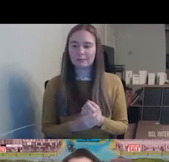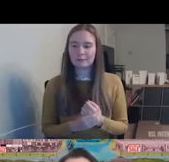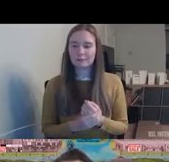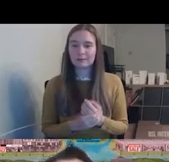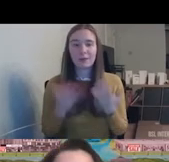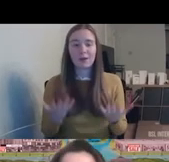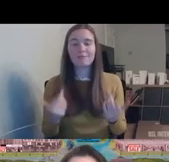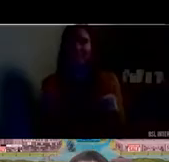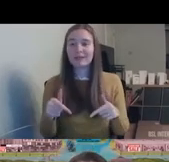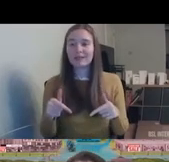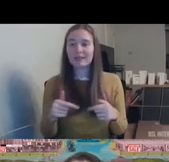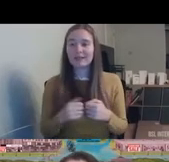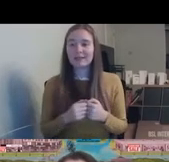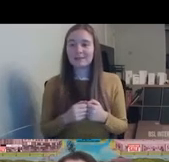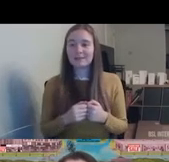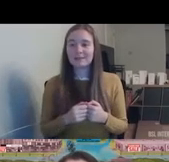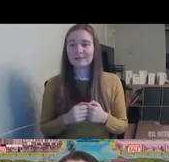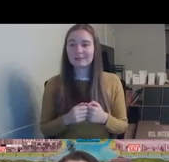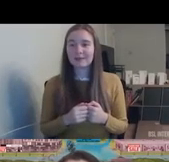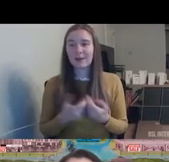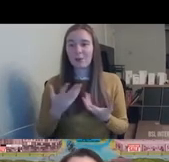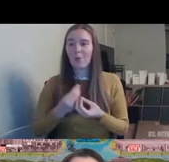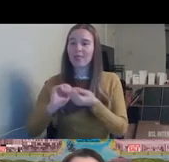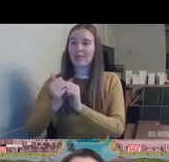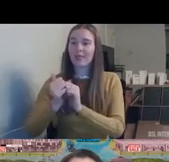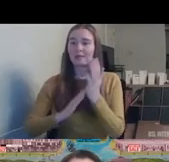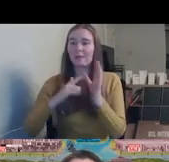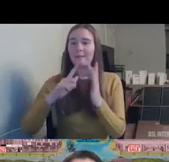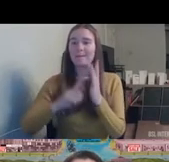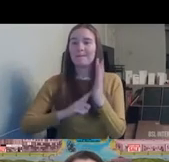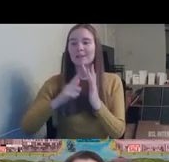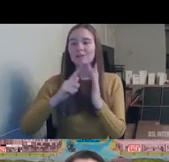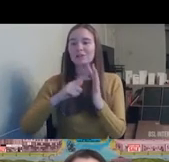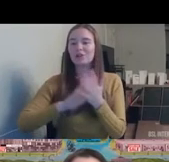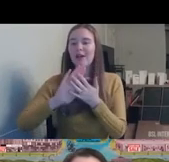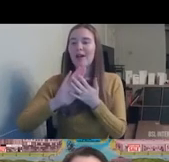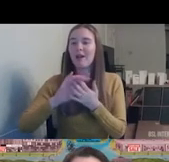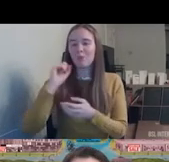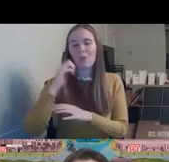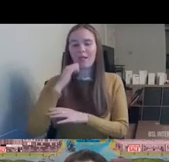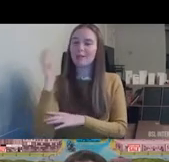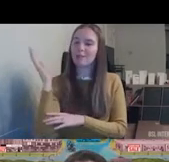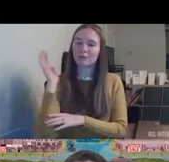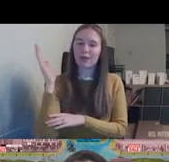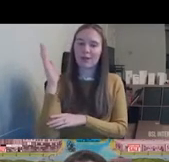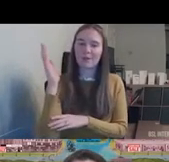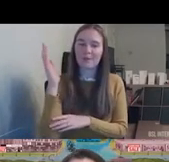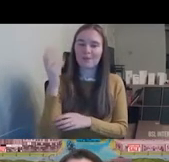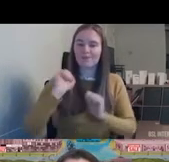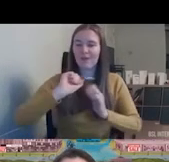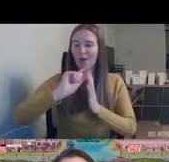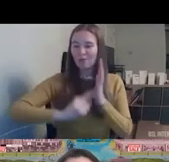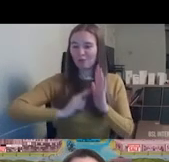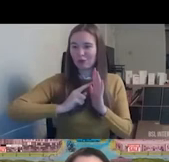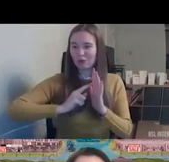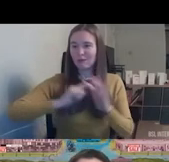I'm Madeline Kessler, I'm here today with my co-curator, Mani Jai Verghese. And we're going to present our project for the British Pavilion